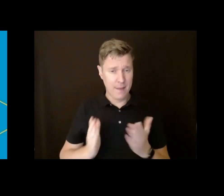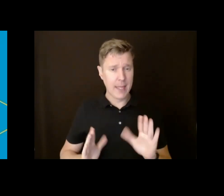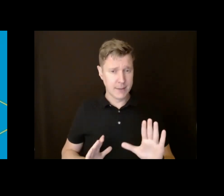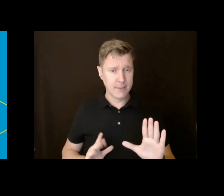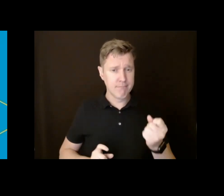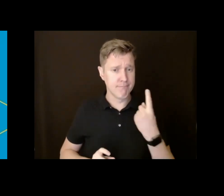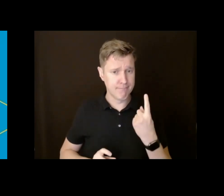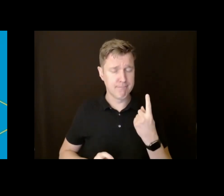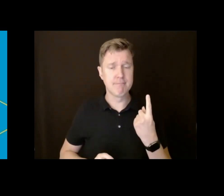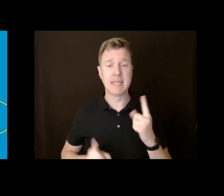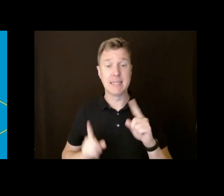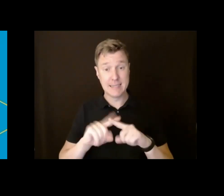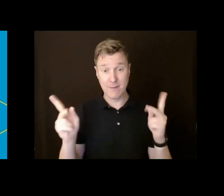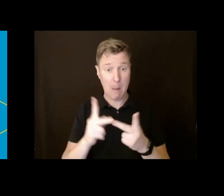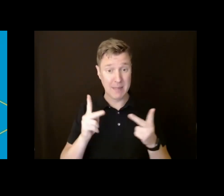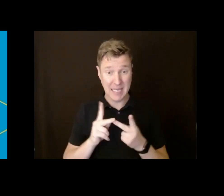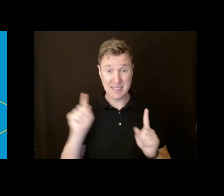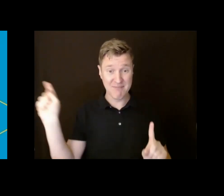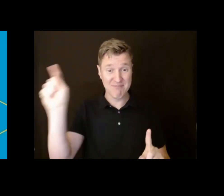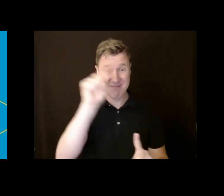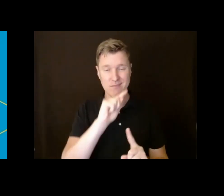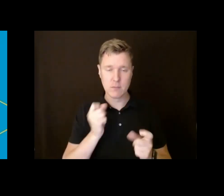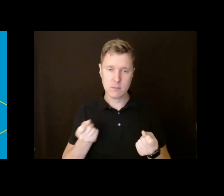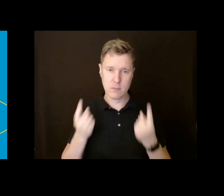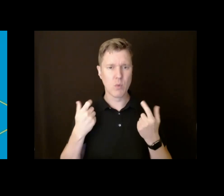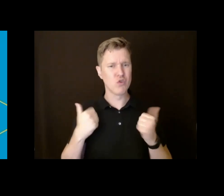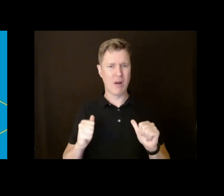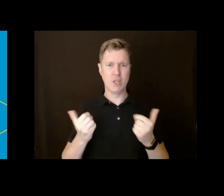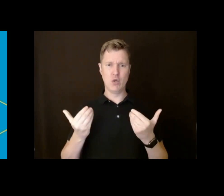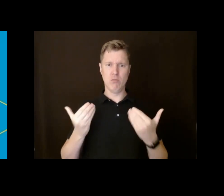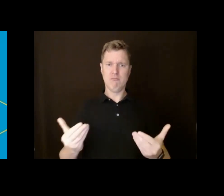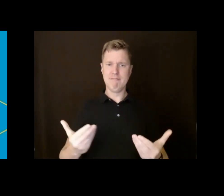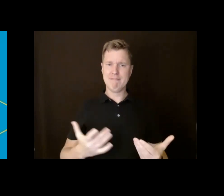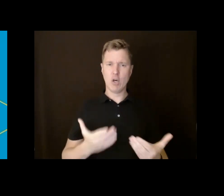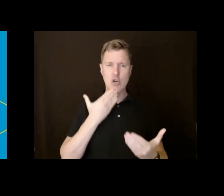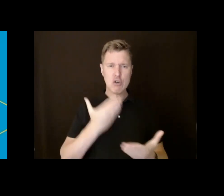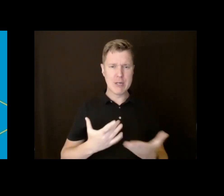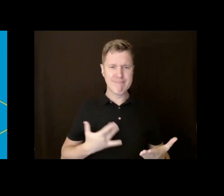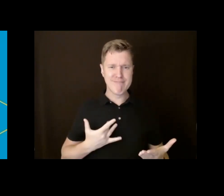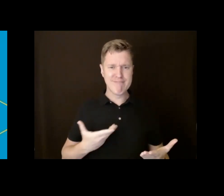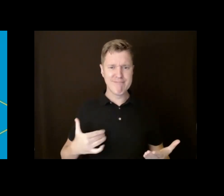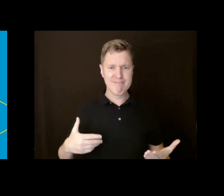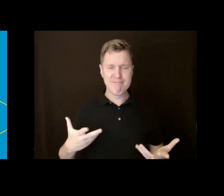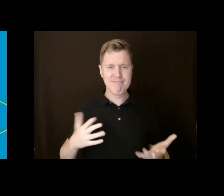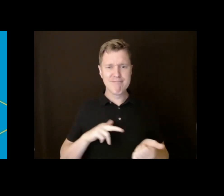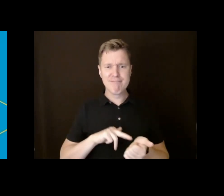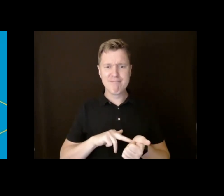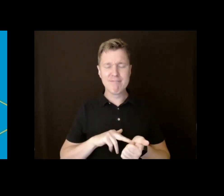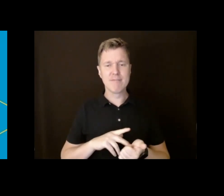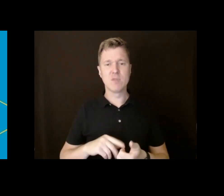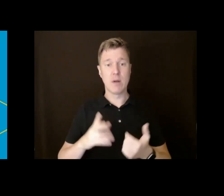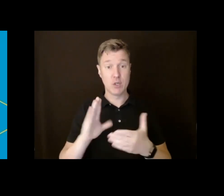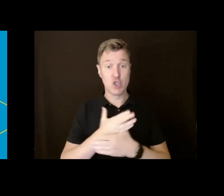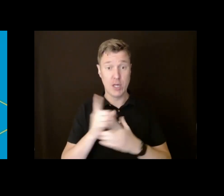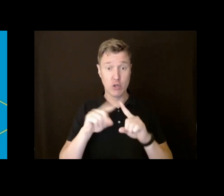different places. But we did want to go ahead and just kind of get a sense. So I'm going to go back to sharing screen just so